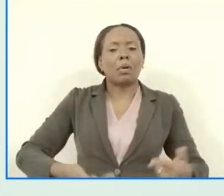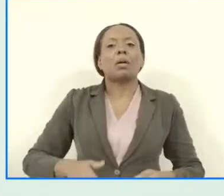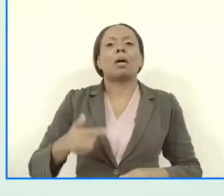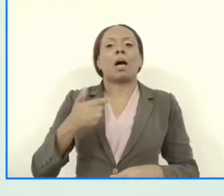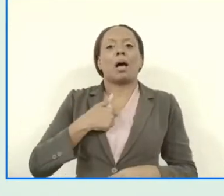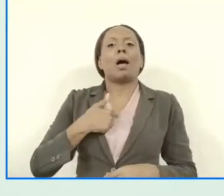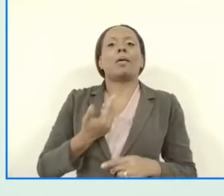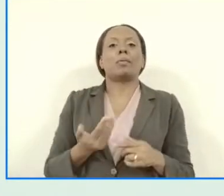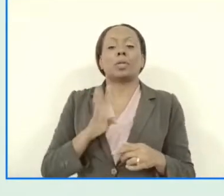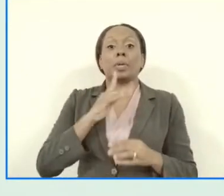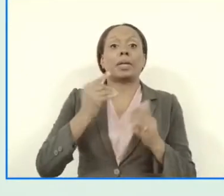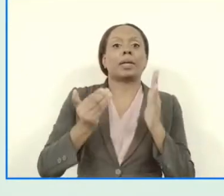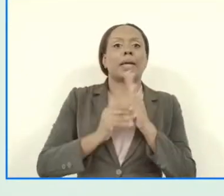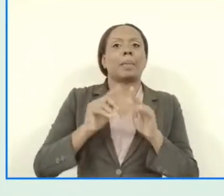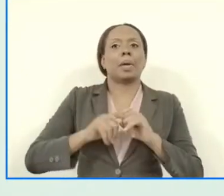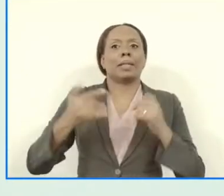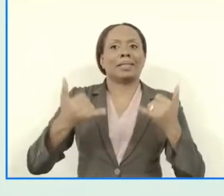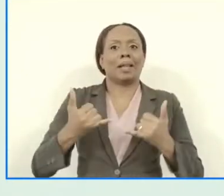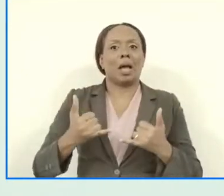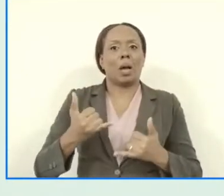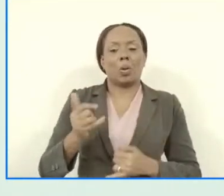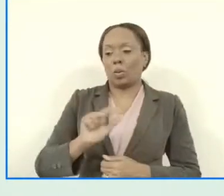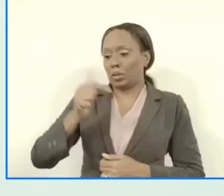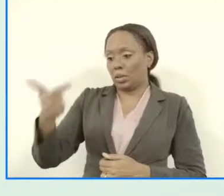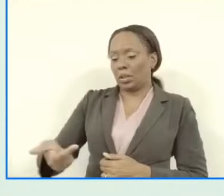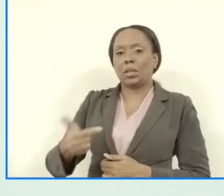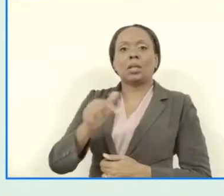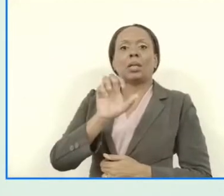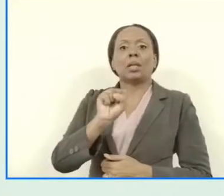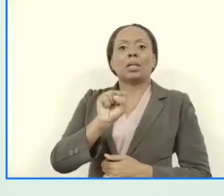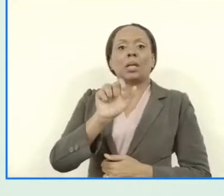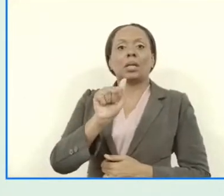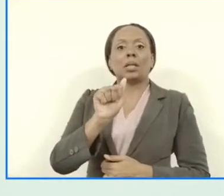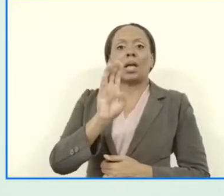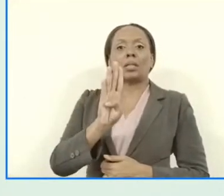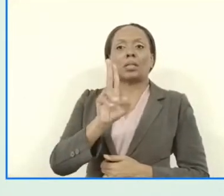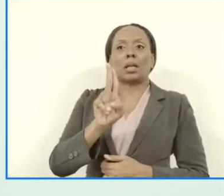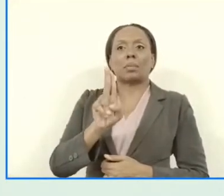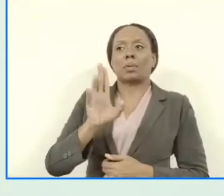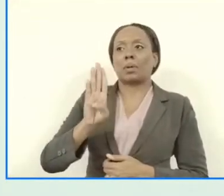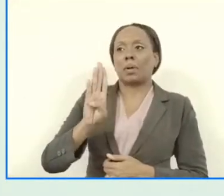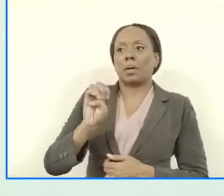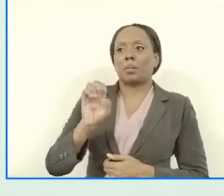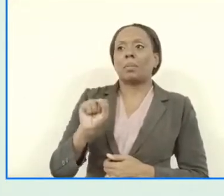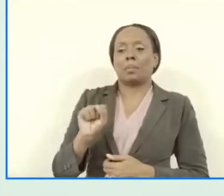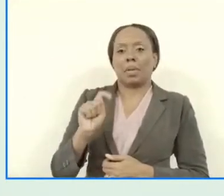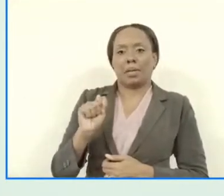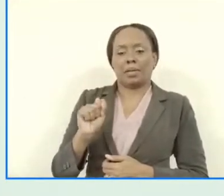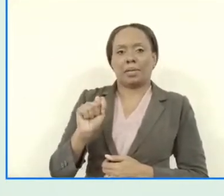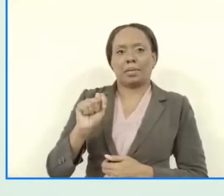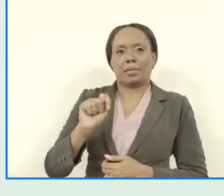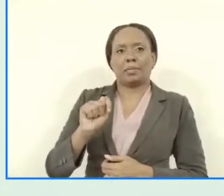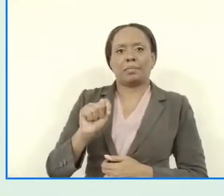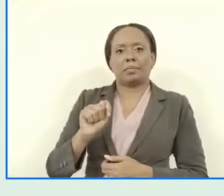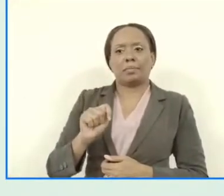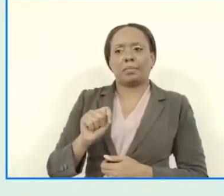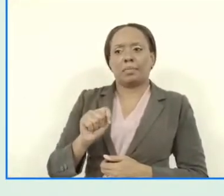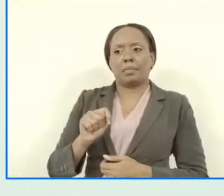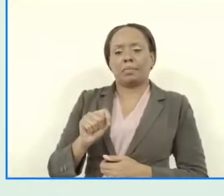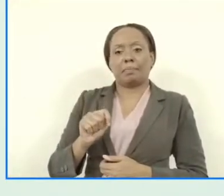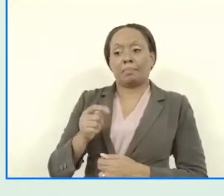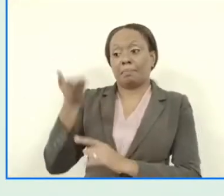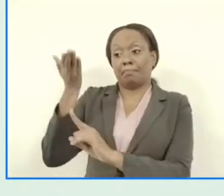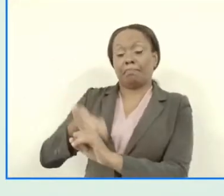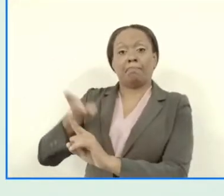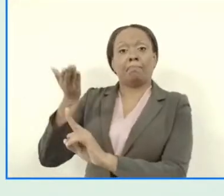But right now I wish to turn over to Mr. Sabu Best, who has been the man in the hot seat from the time that the initial